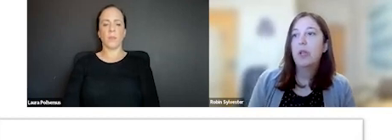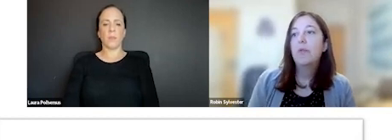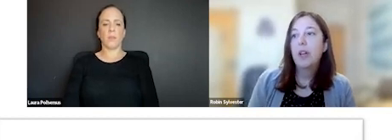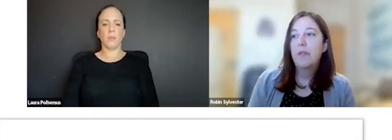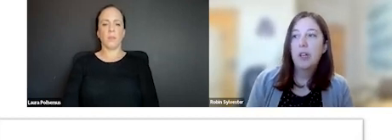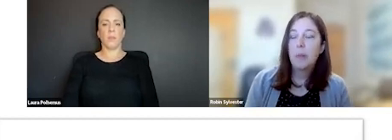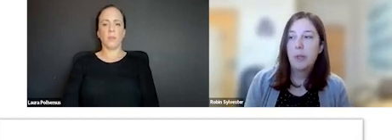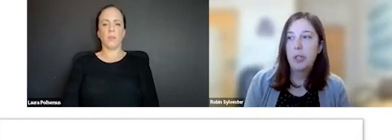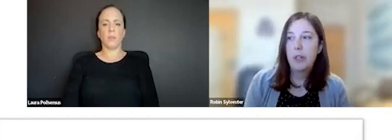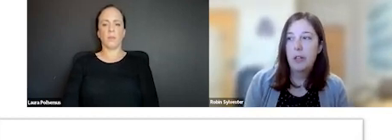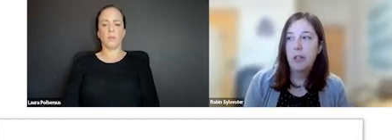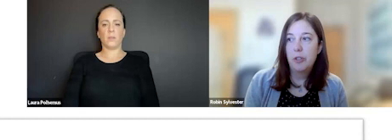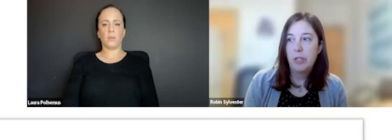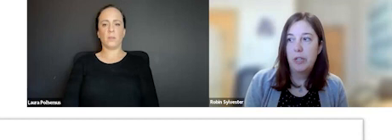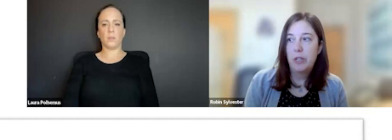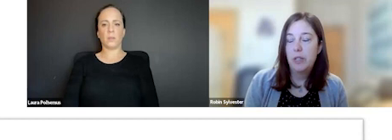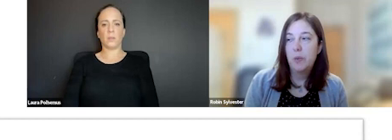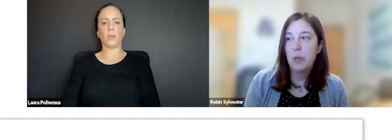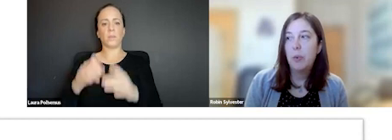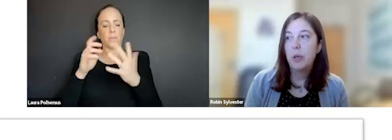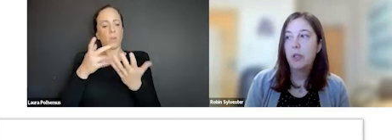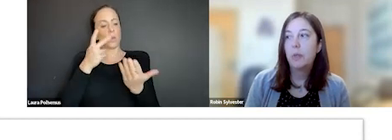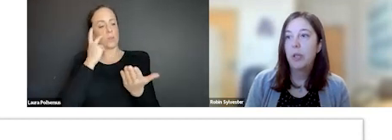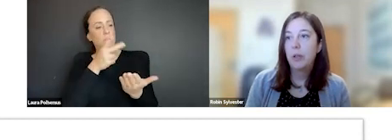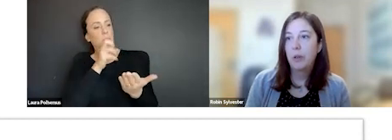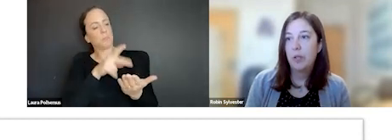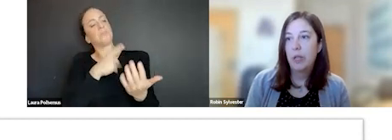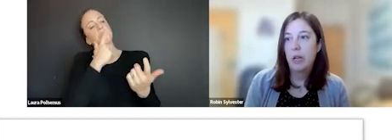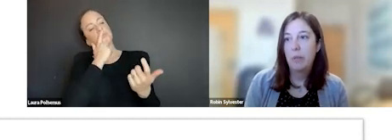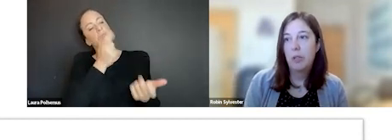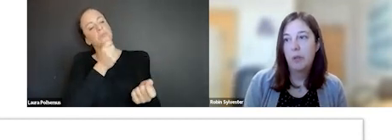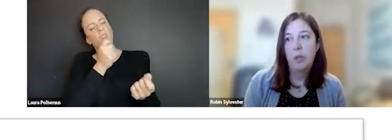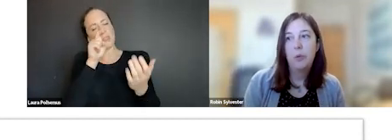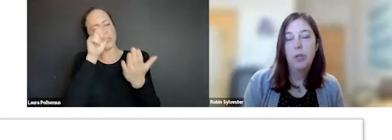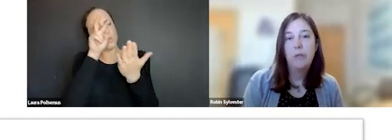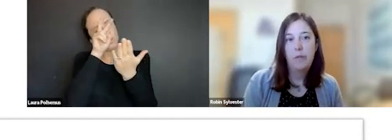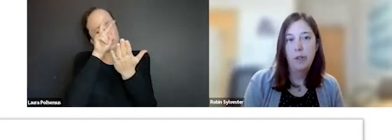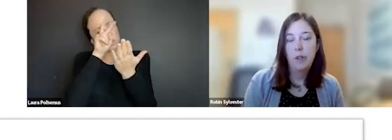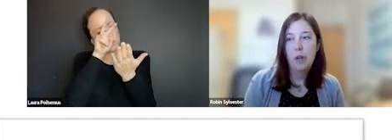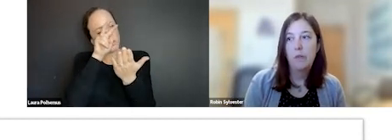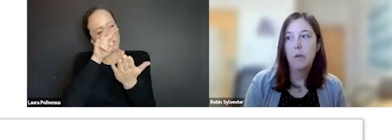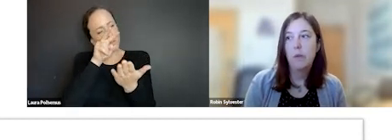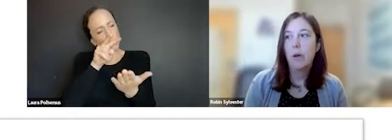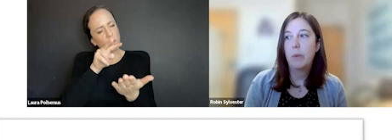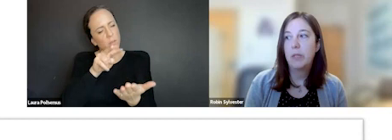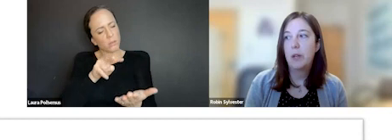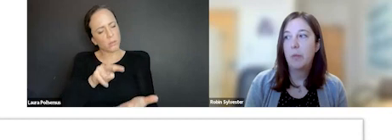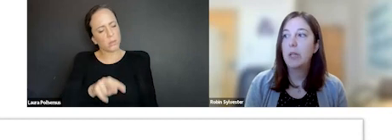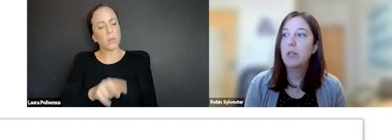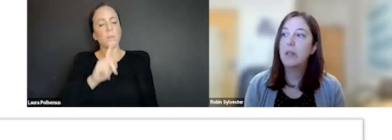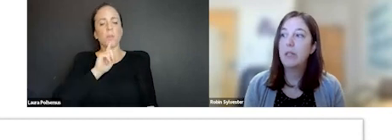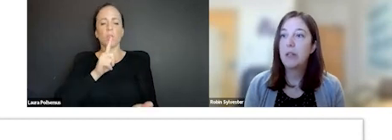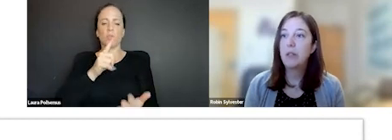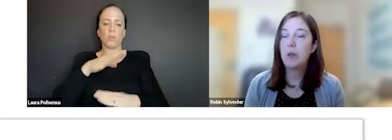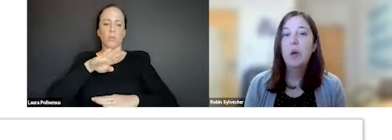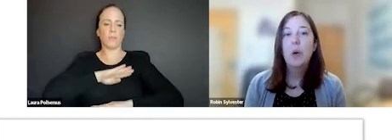So when you find a funding opportunity that you're interested in, it's really important to read it closely and make sure that you can fulfill all of the requirements that are